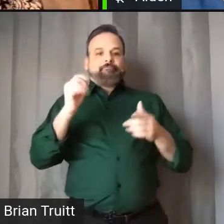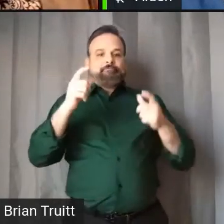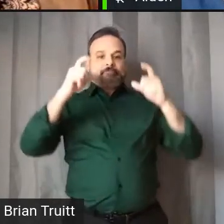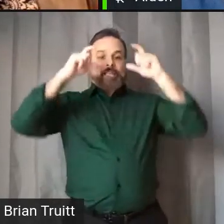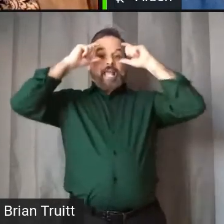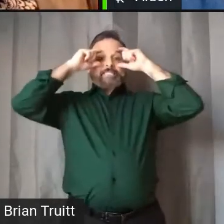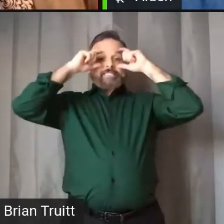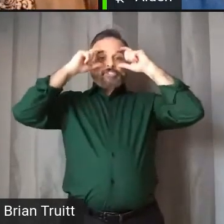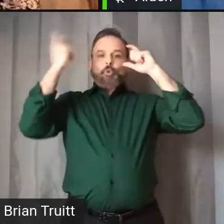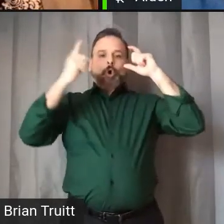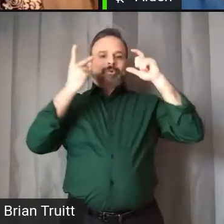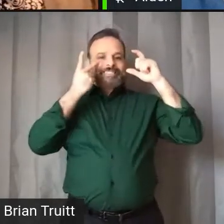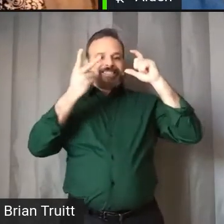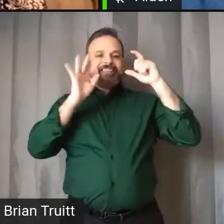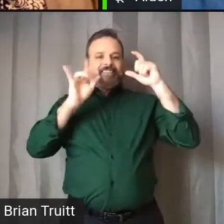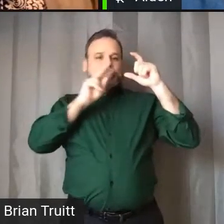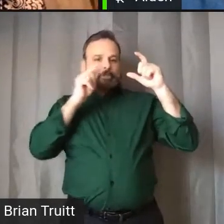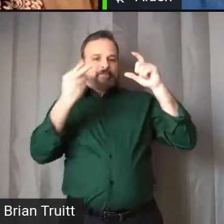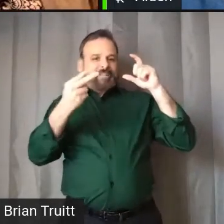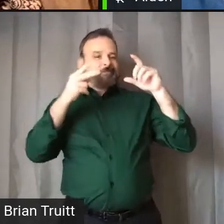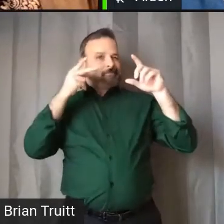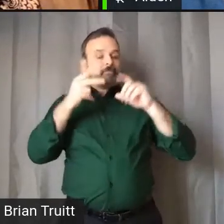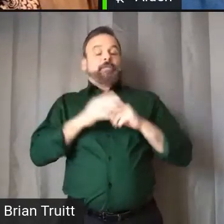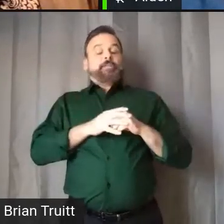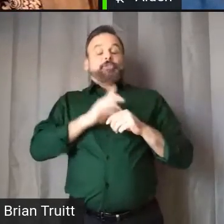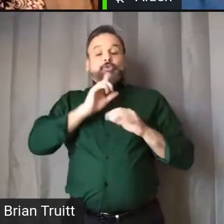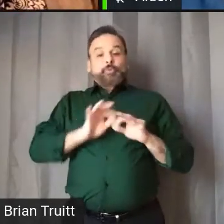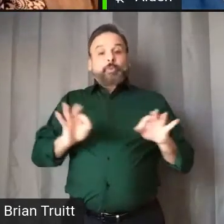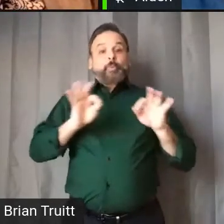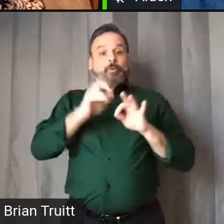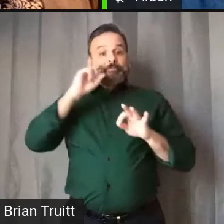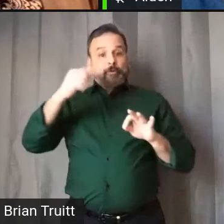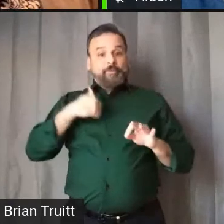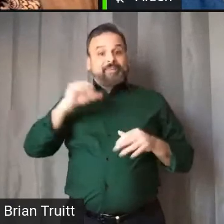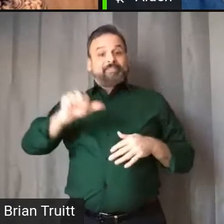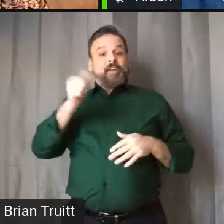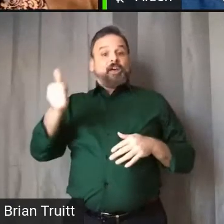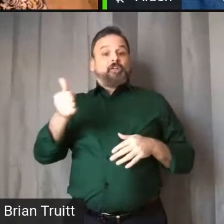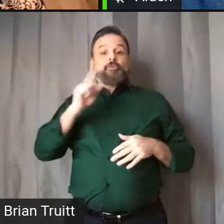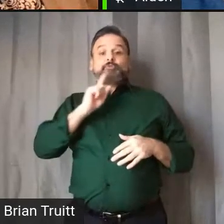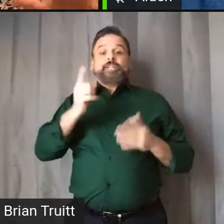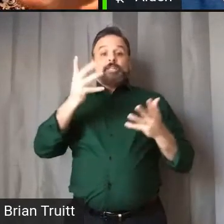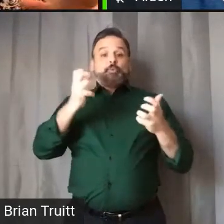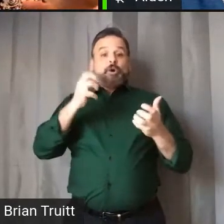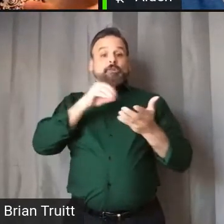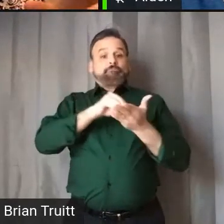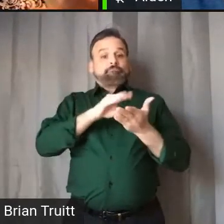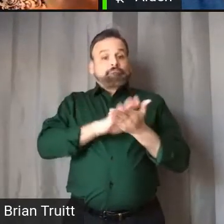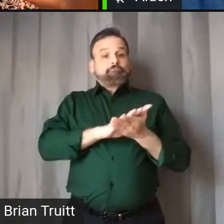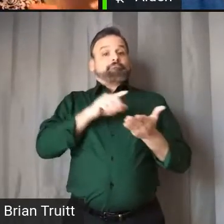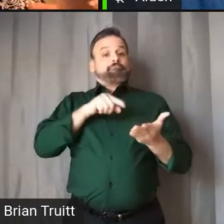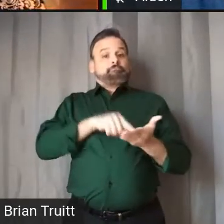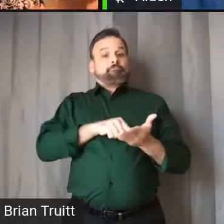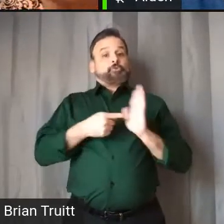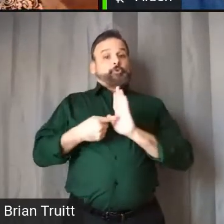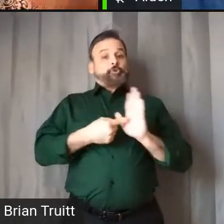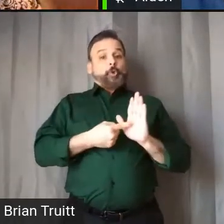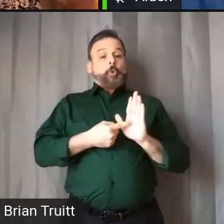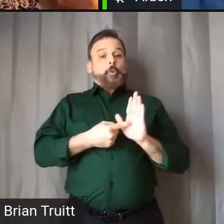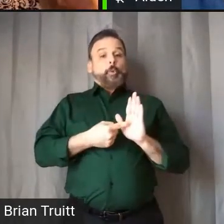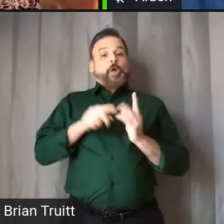lens. So that was, you know, big for me. And then the other thing that I really wanted to capture was sort of the duality